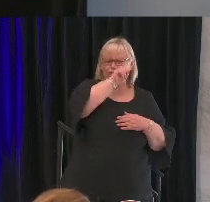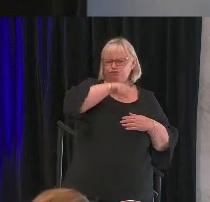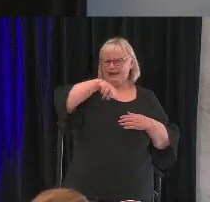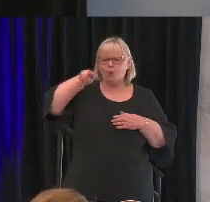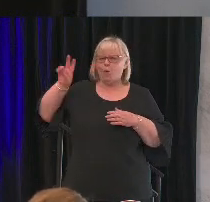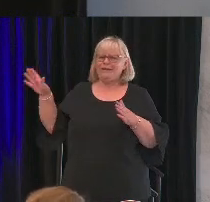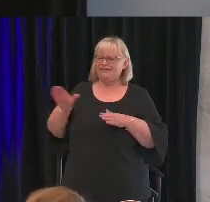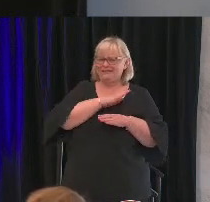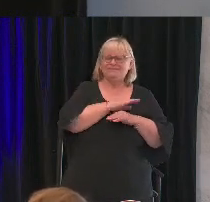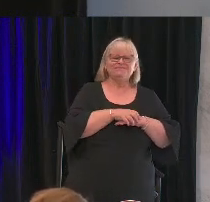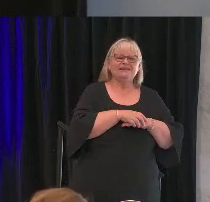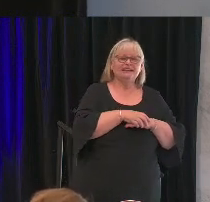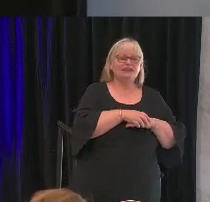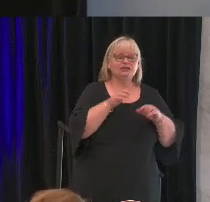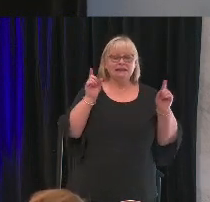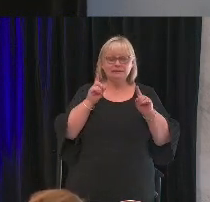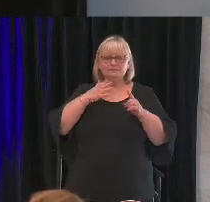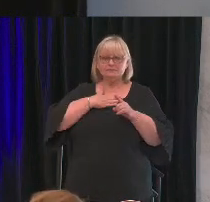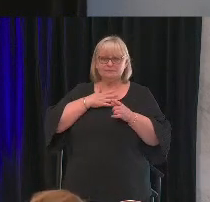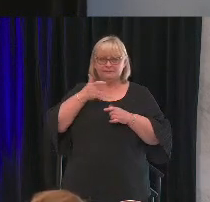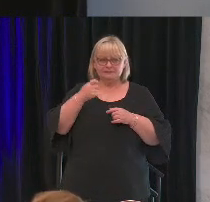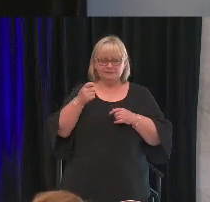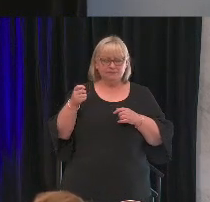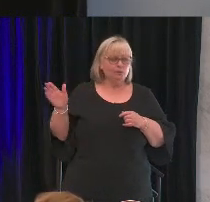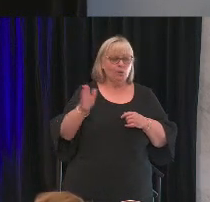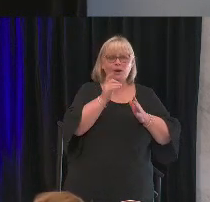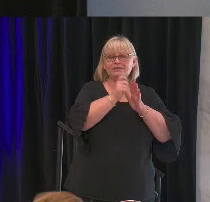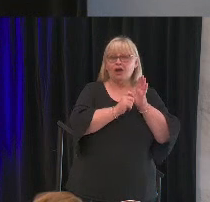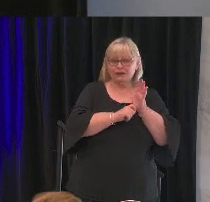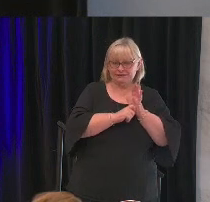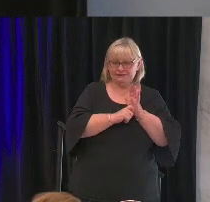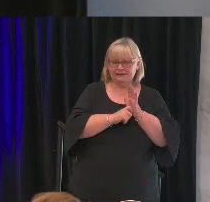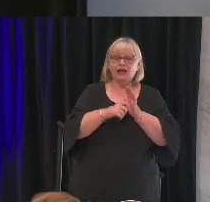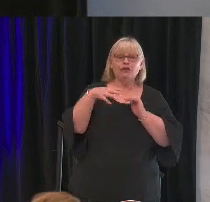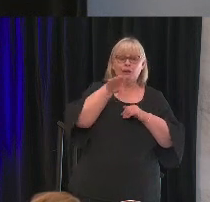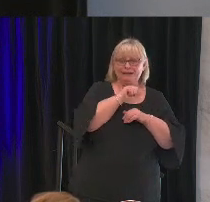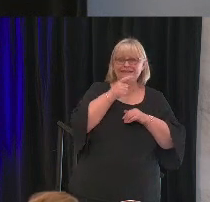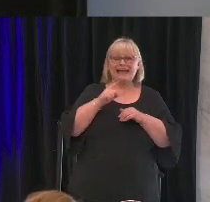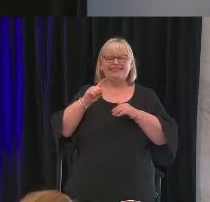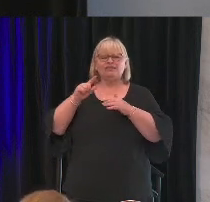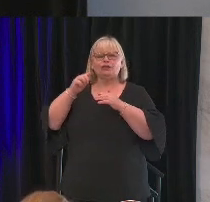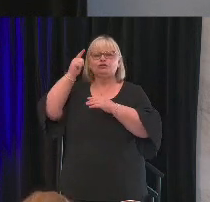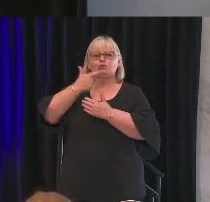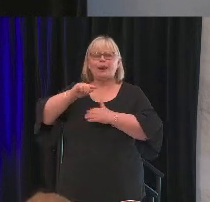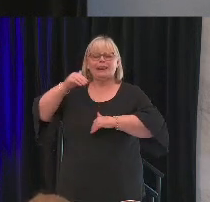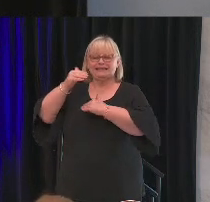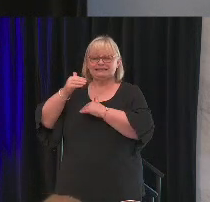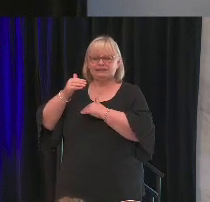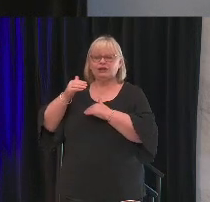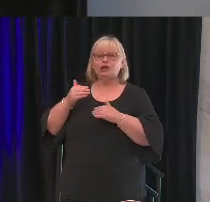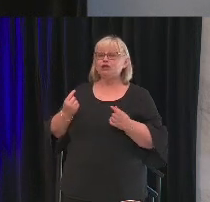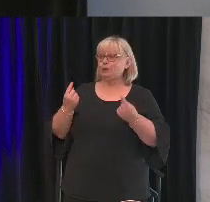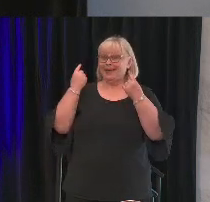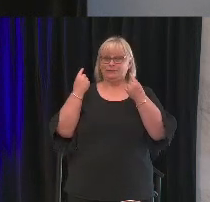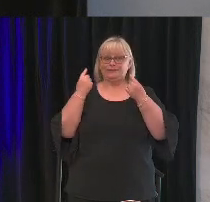one. Now, at this point, I'd like to invite all of the authors, both winners and shortlisted, to make their way outside the